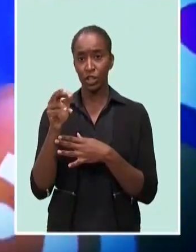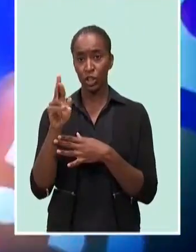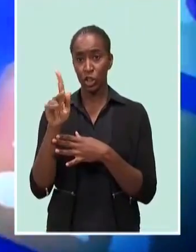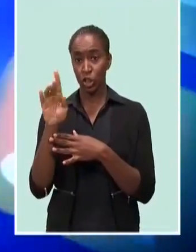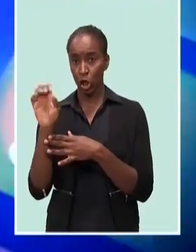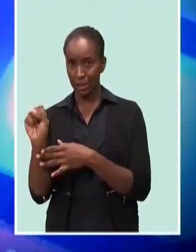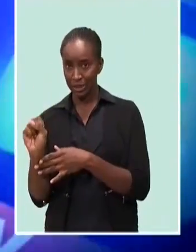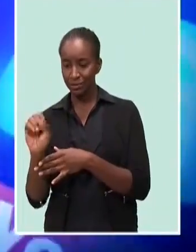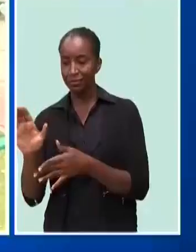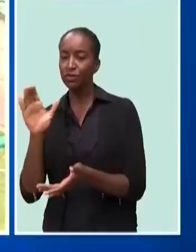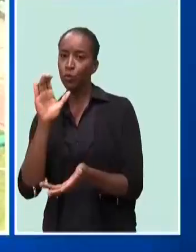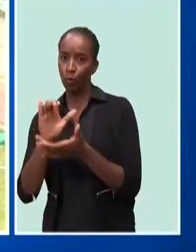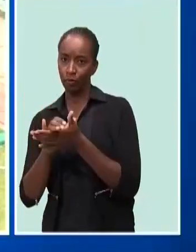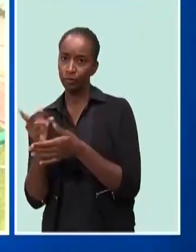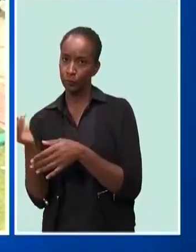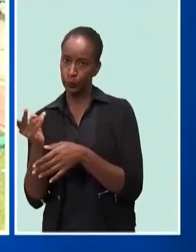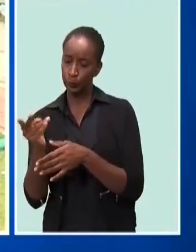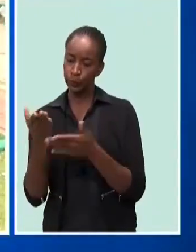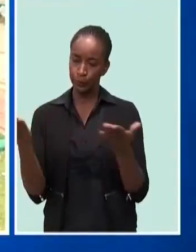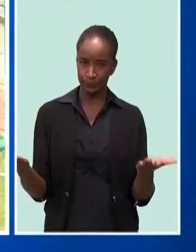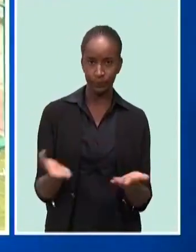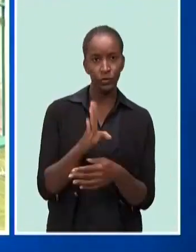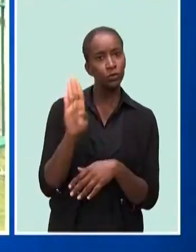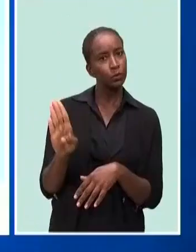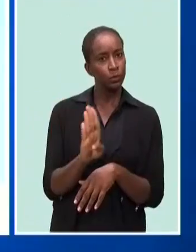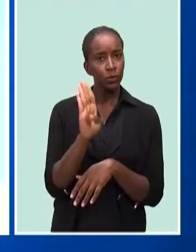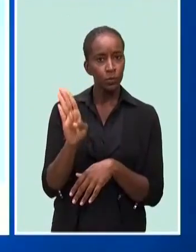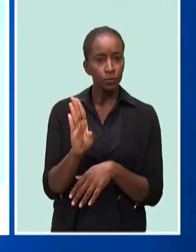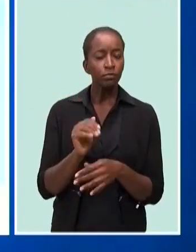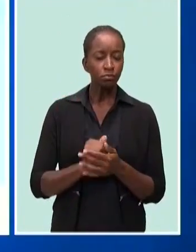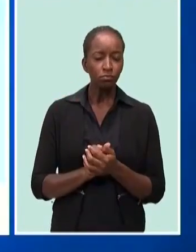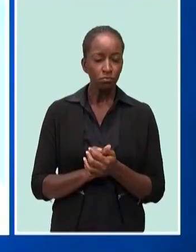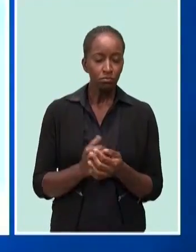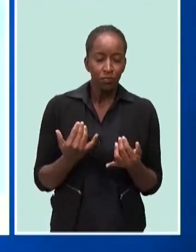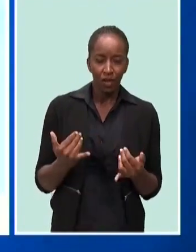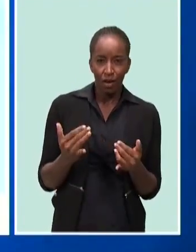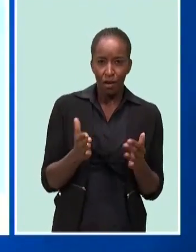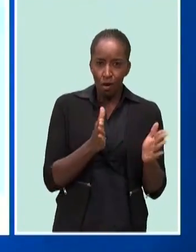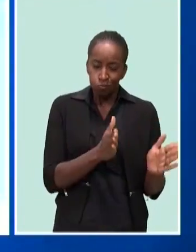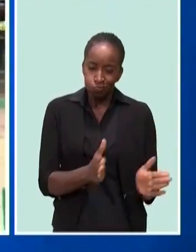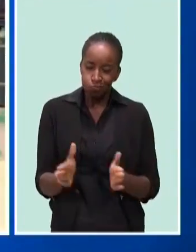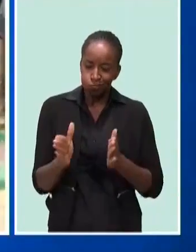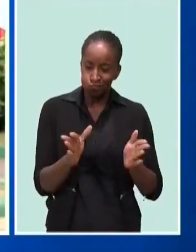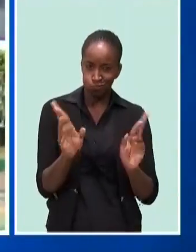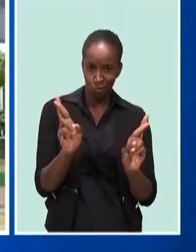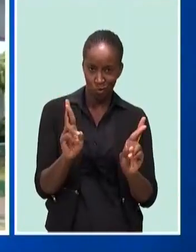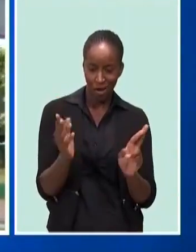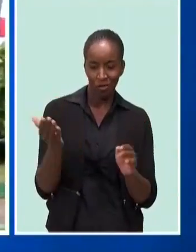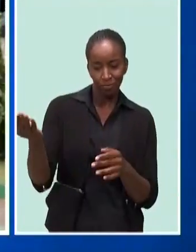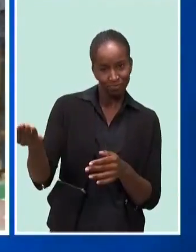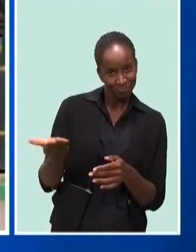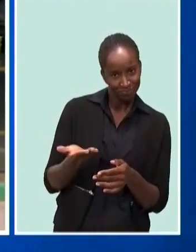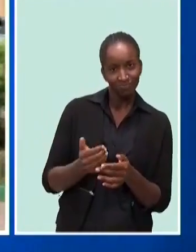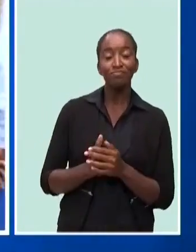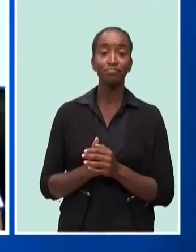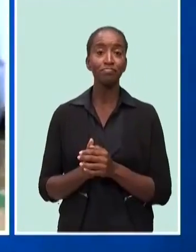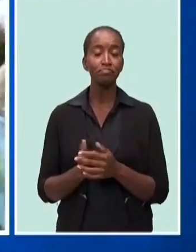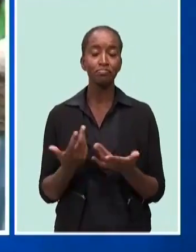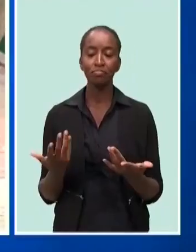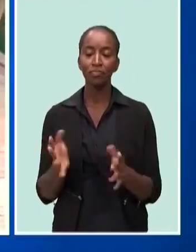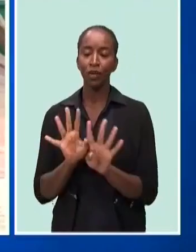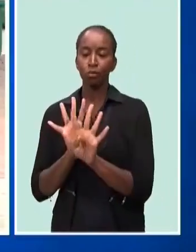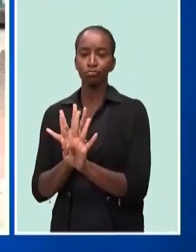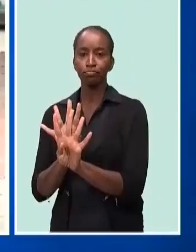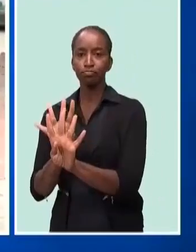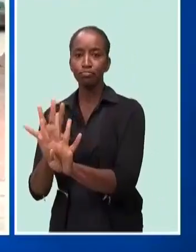Cornwall, will be here in Barbados, and preparations are ongoing for their visit. Several events are planned, including a parade and